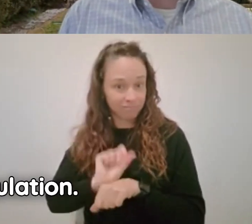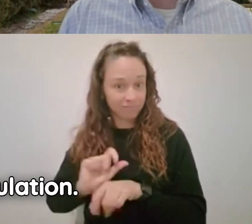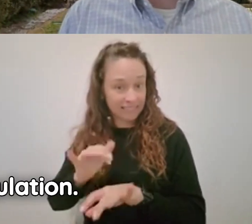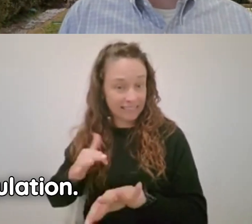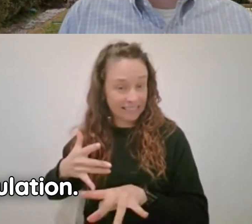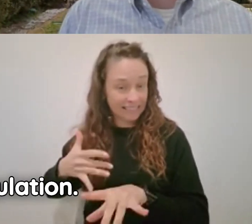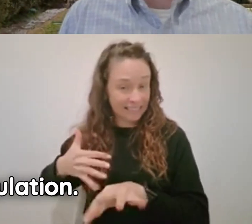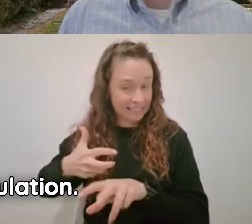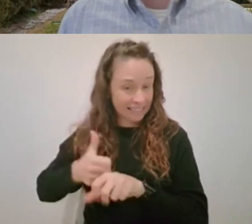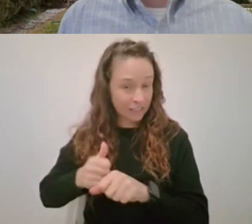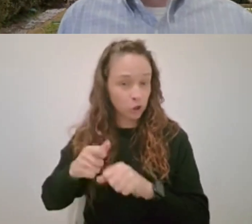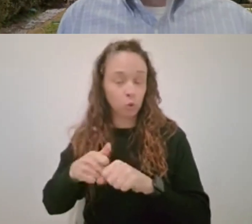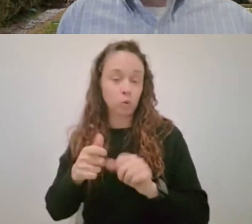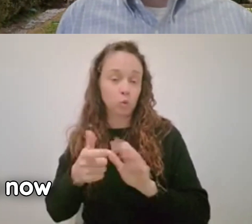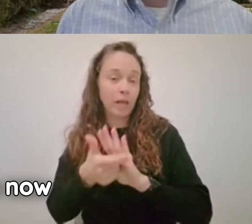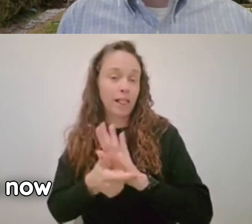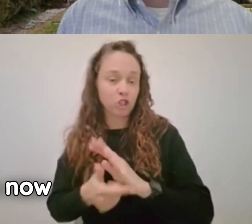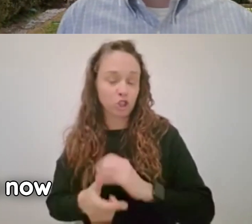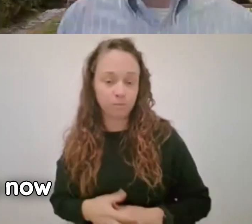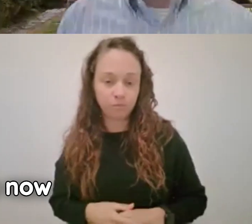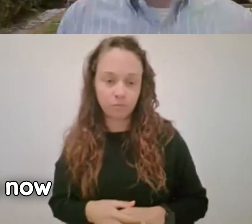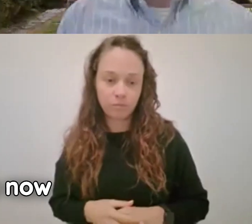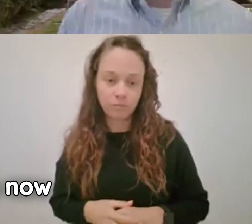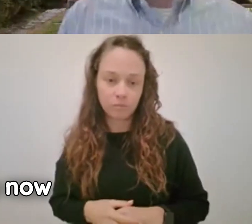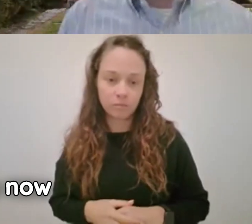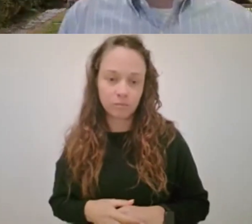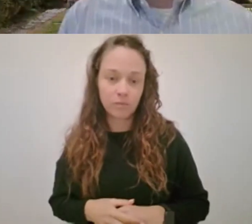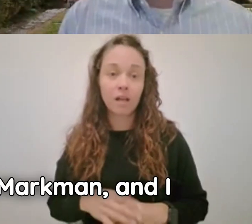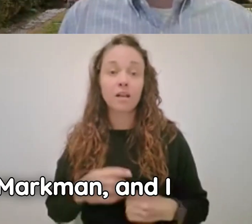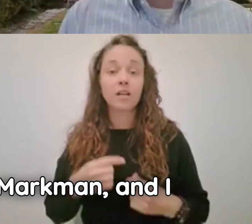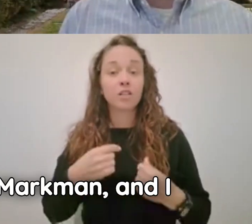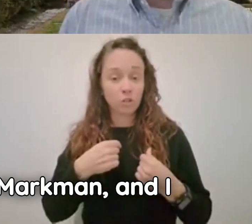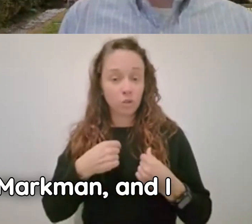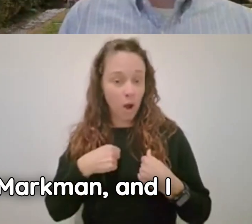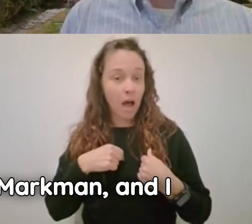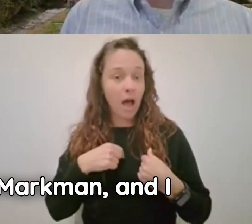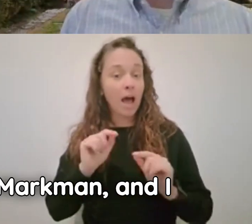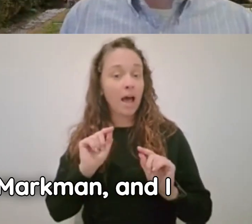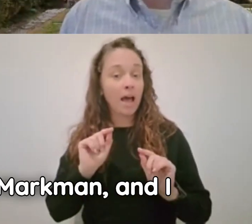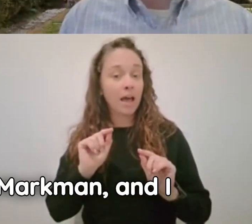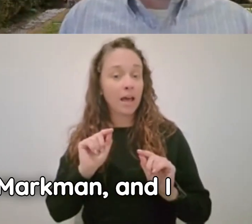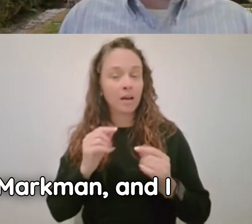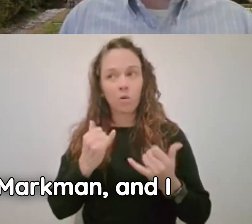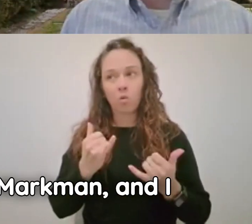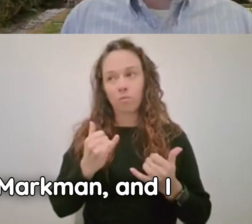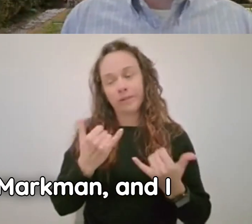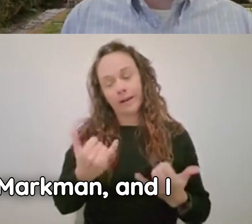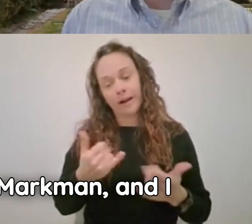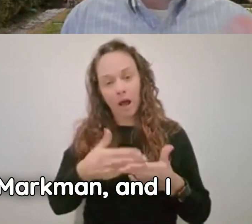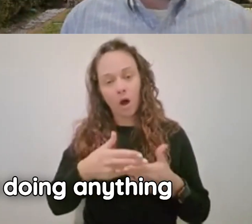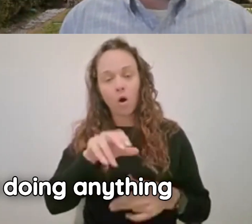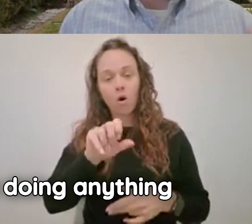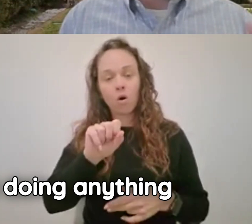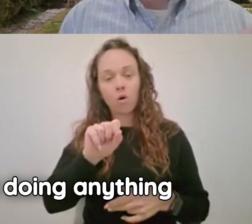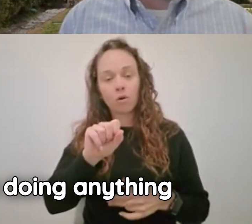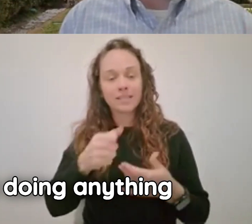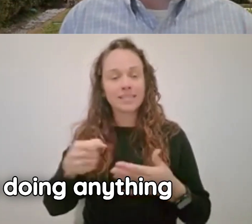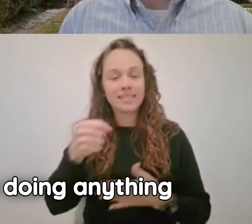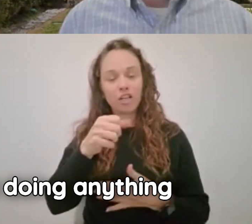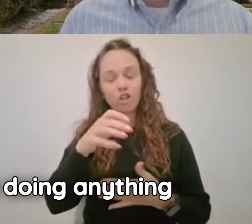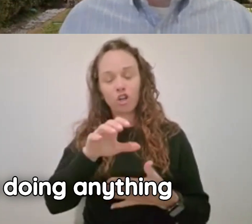up to regulation. And I went to now senior vice provost Art Markman, and I said,